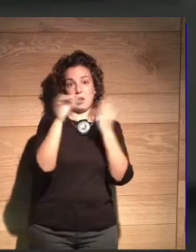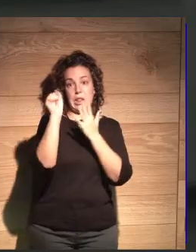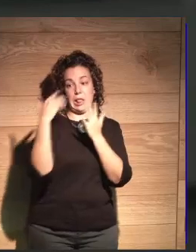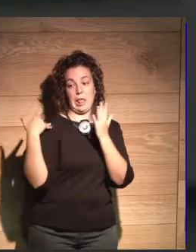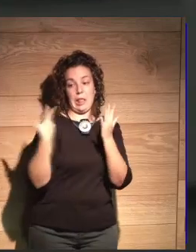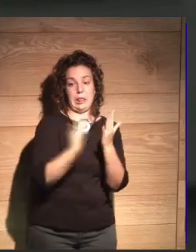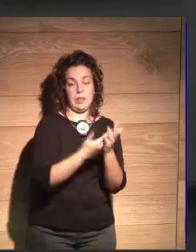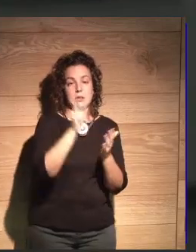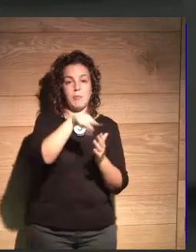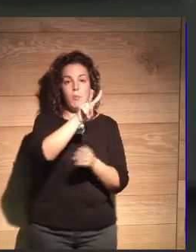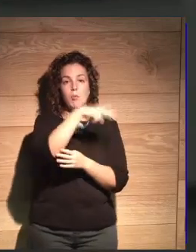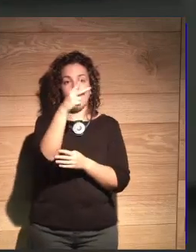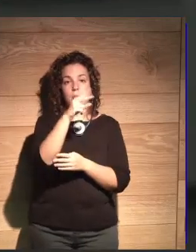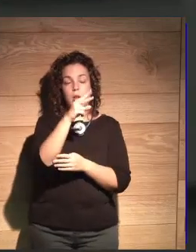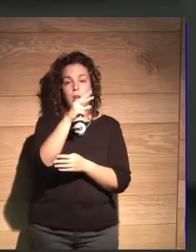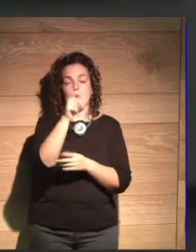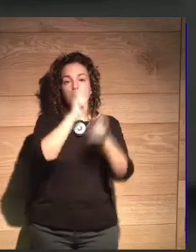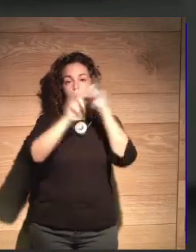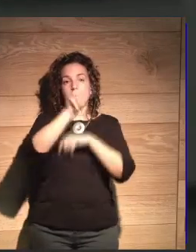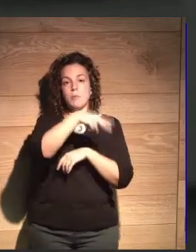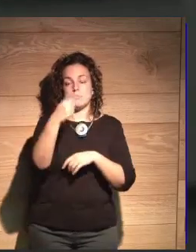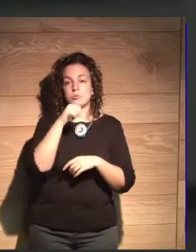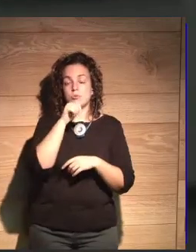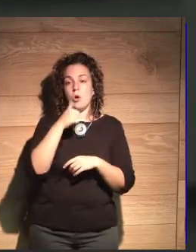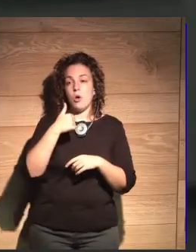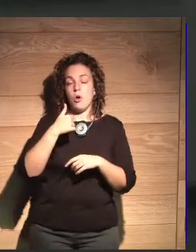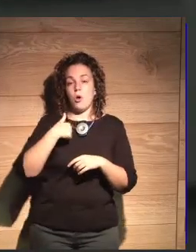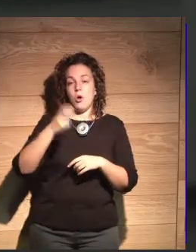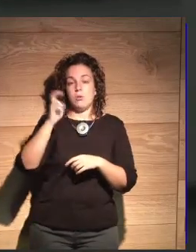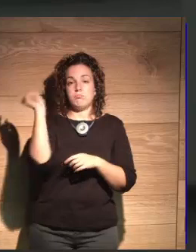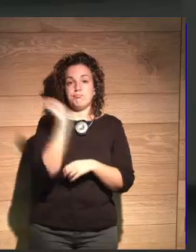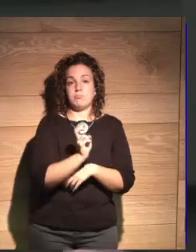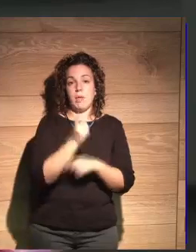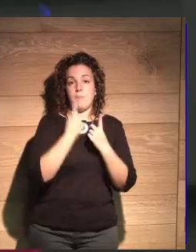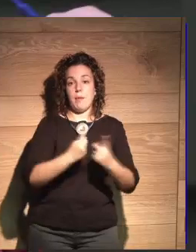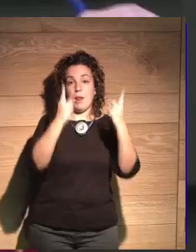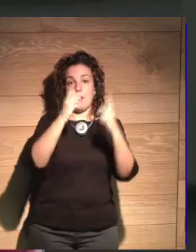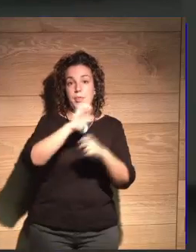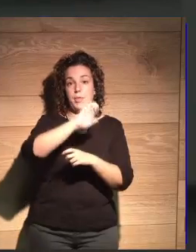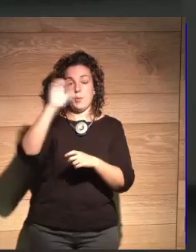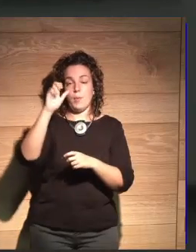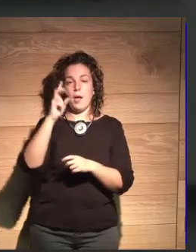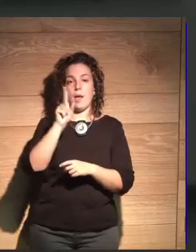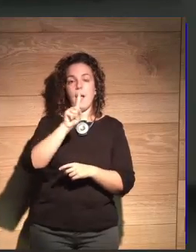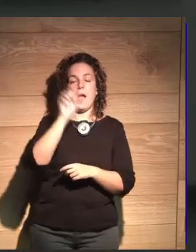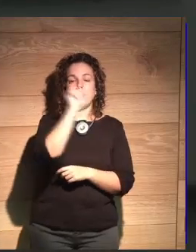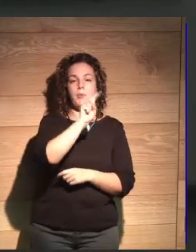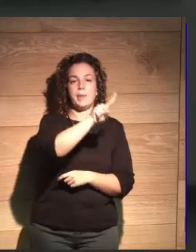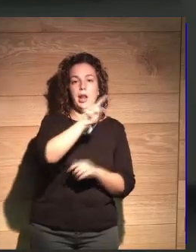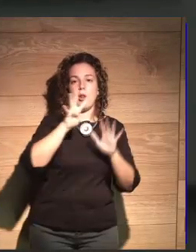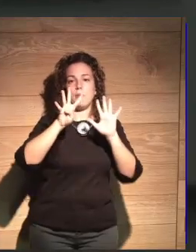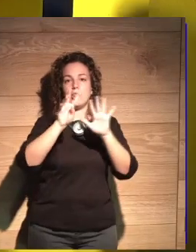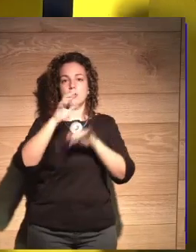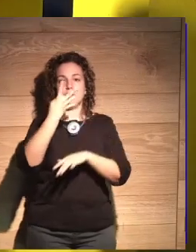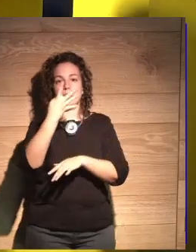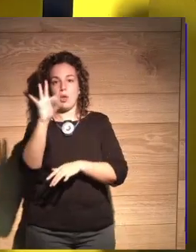Europe. I first came to Europe in 1950. And when I came to Europe in 1950, when you took a train between Spain and